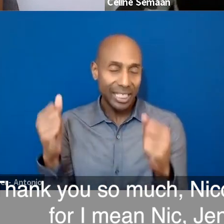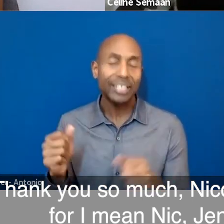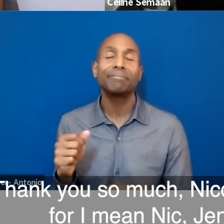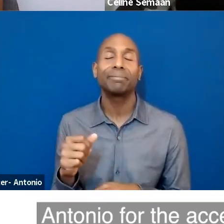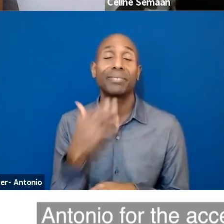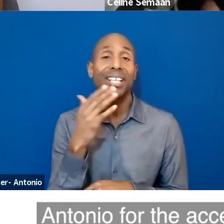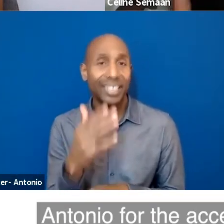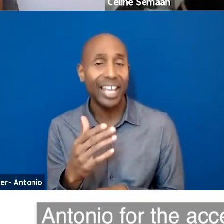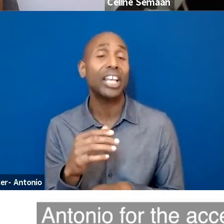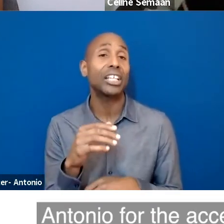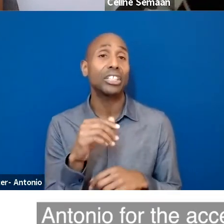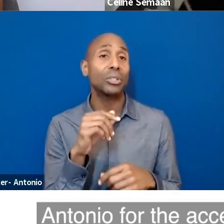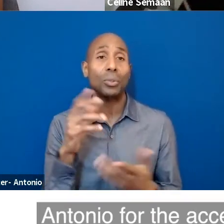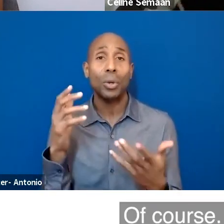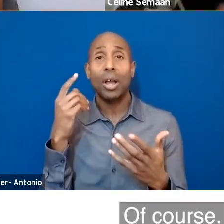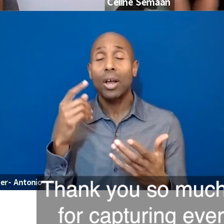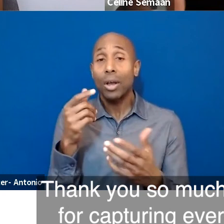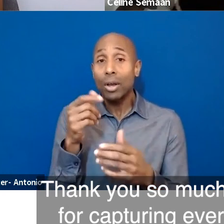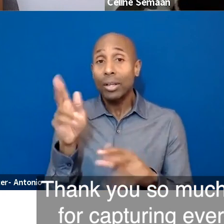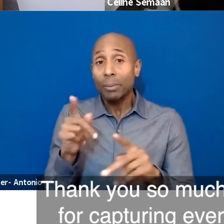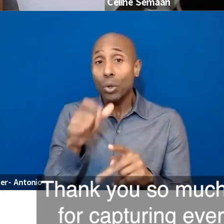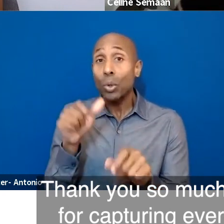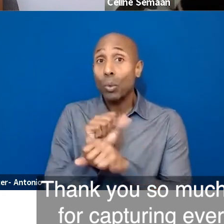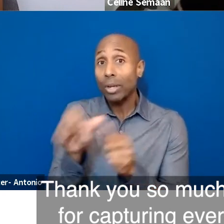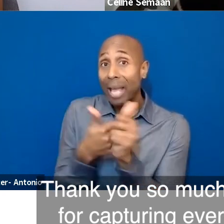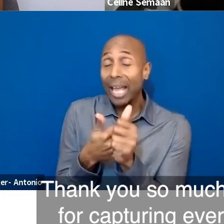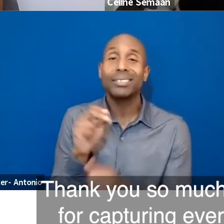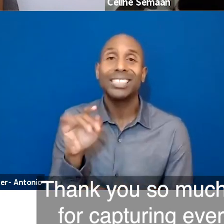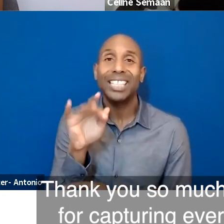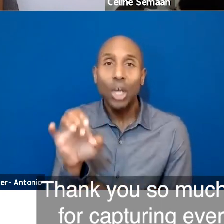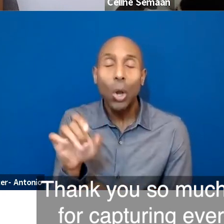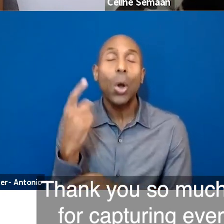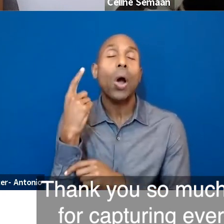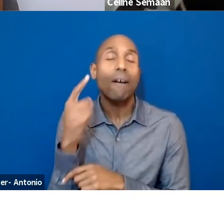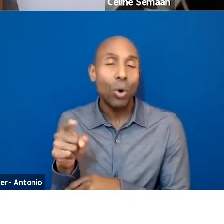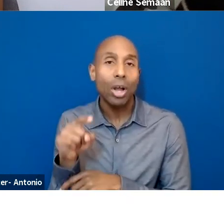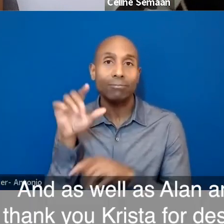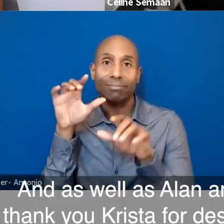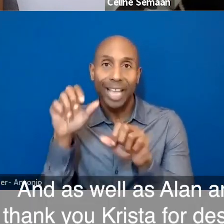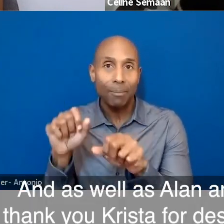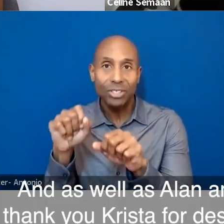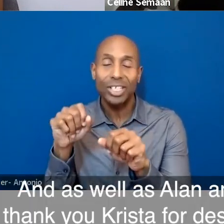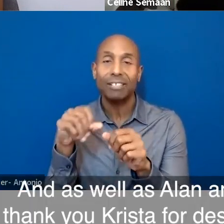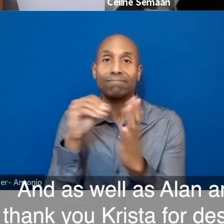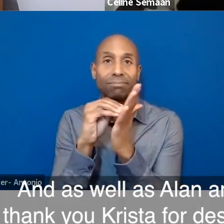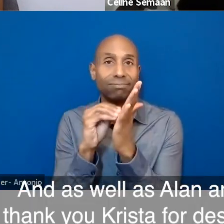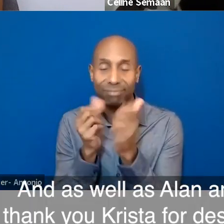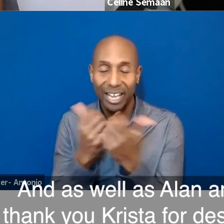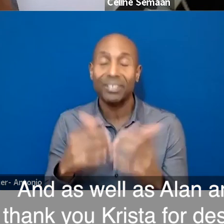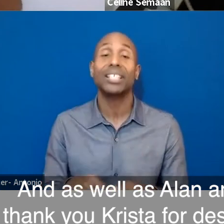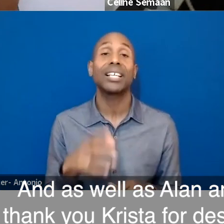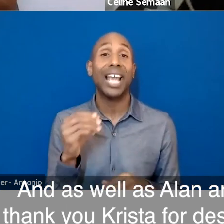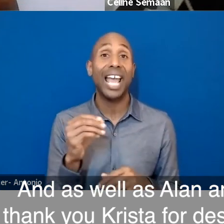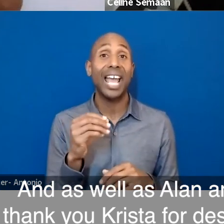Nick, Jenny, and Antonio for the accessibility. Of course, thank you so much, Nicole, for capturing everything, and as well as Alan and